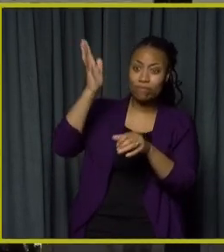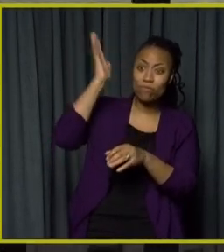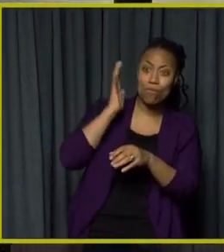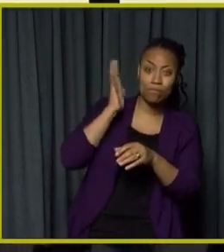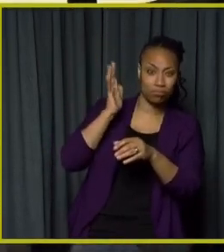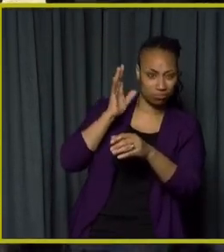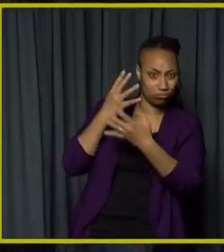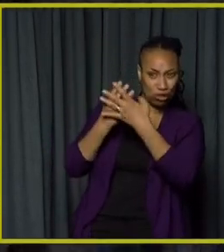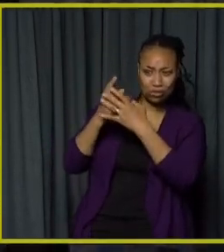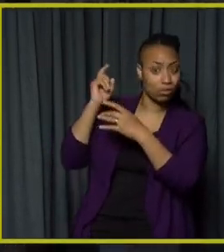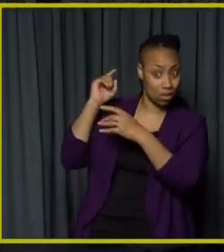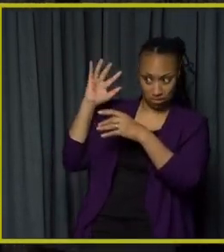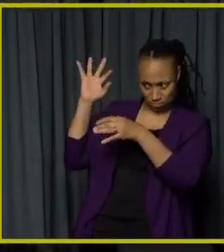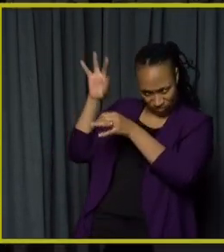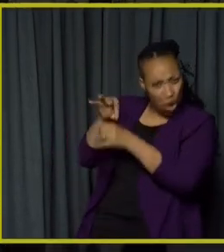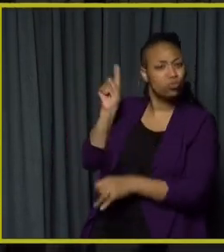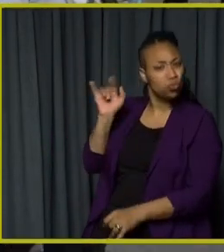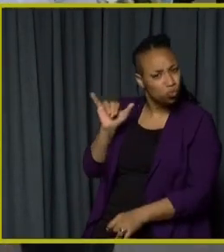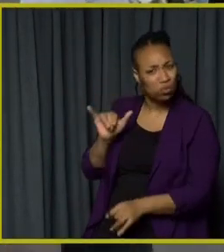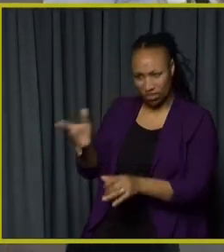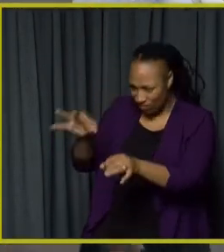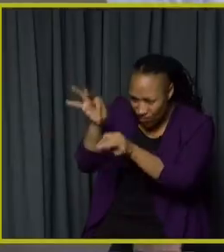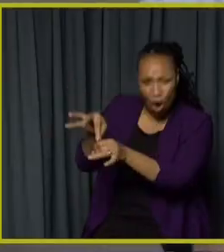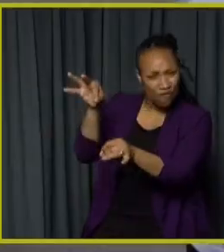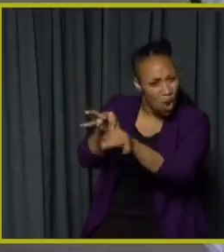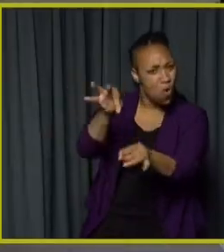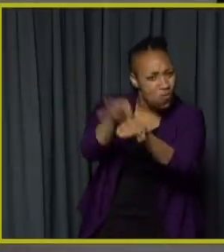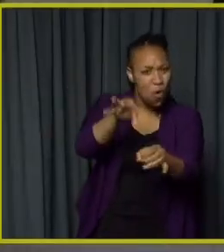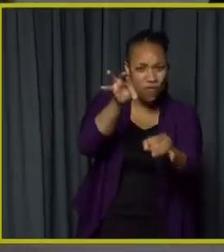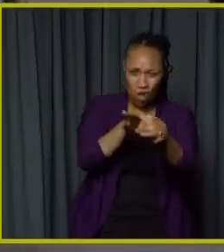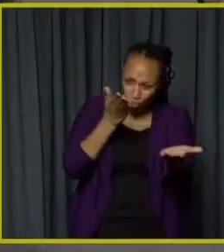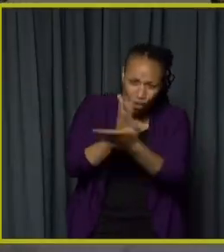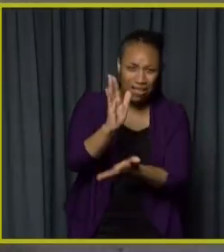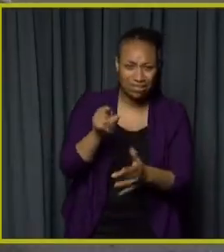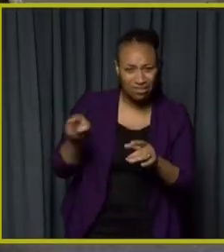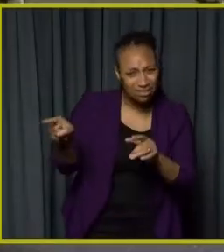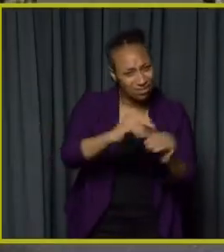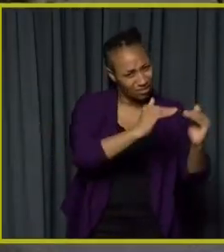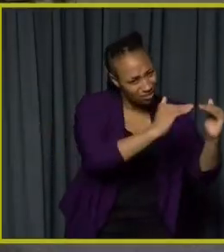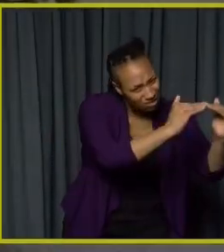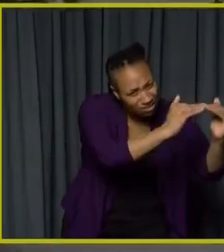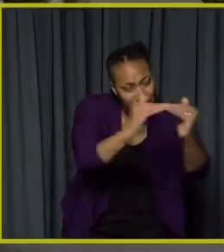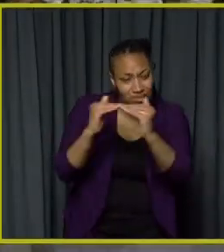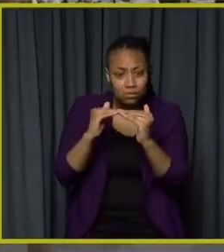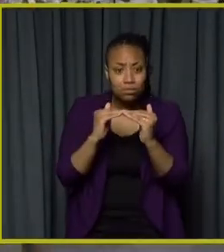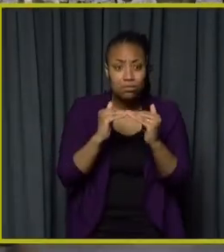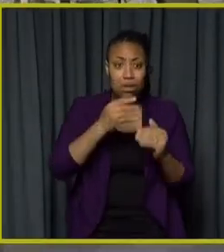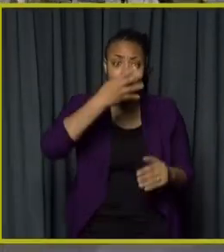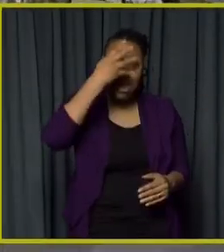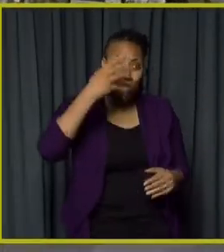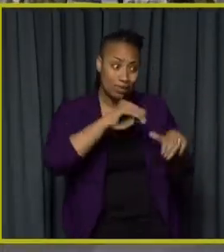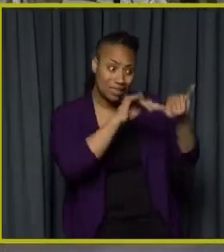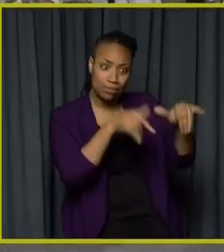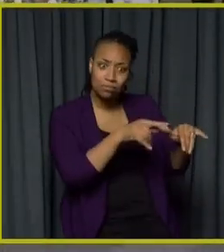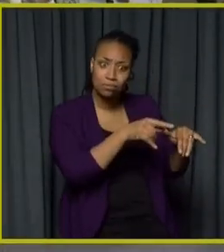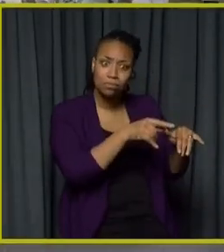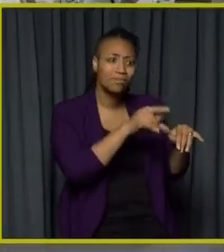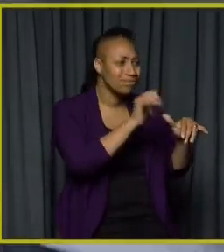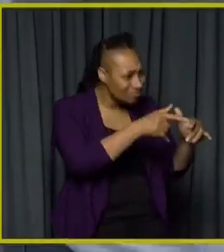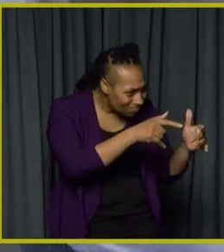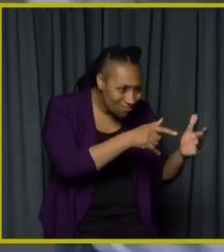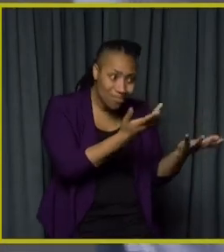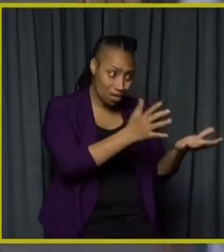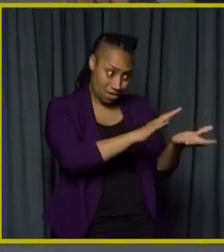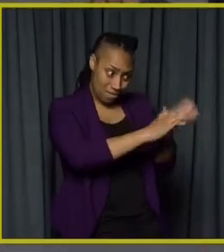Yeah. A clear and just immigration system. This includes providing a timely citizenship process that guarantees the right to